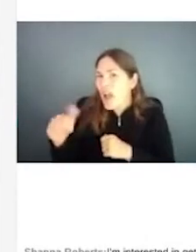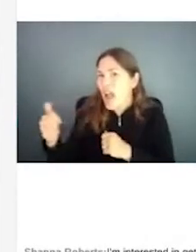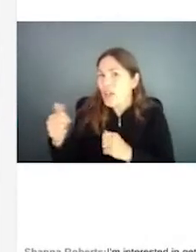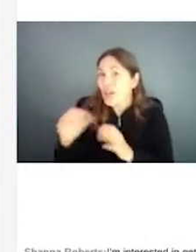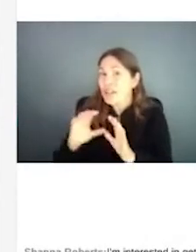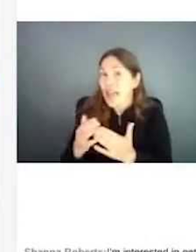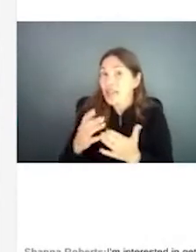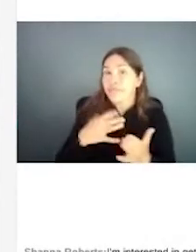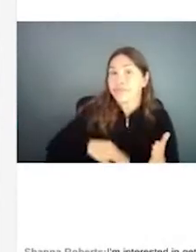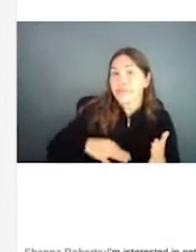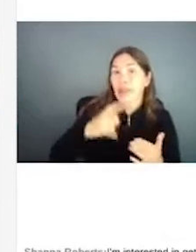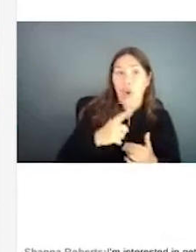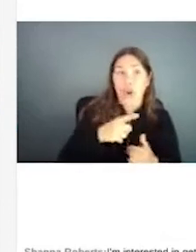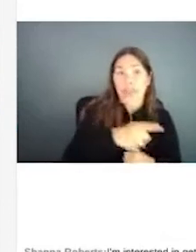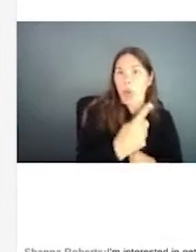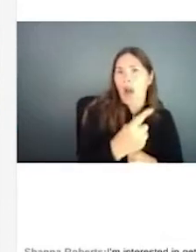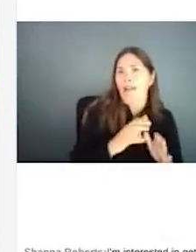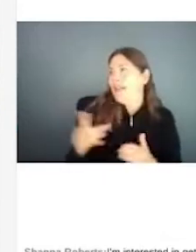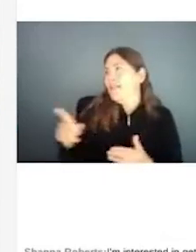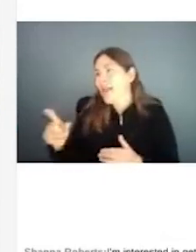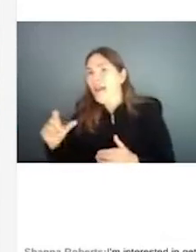do, and that's an ongoing